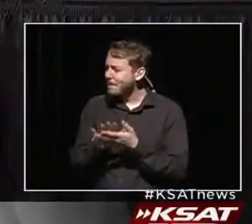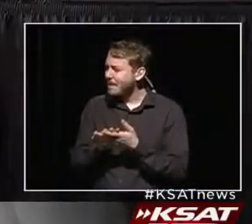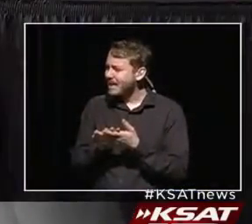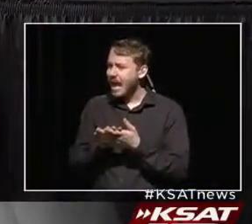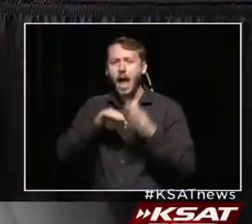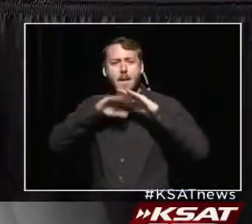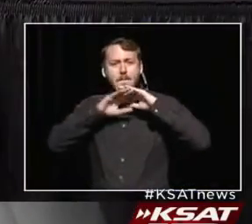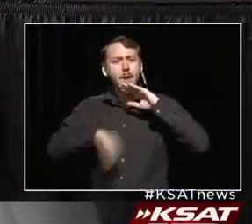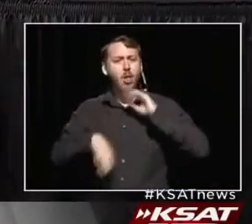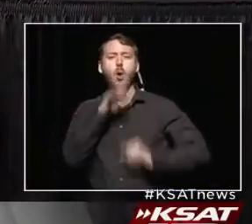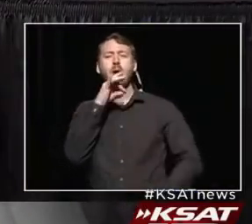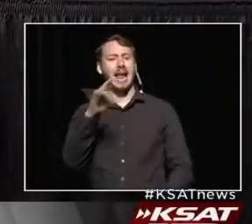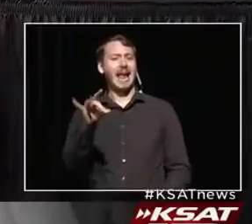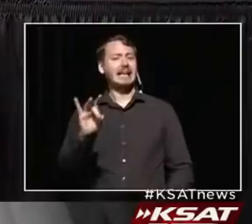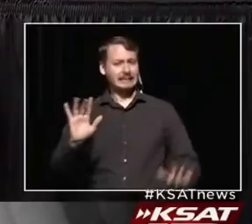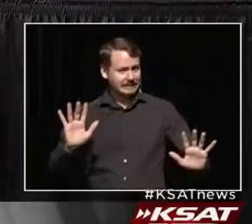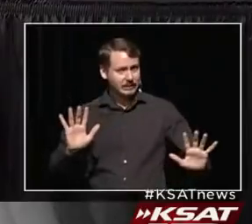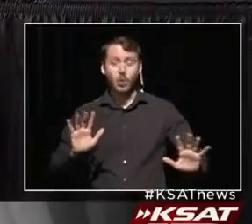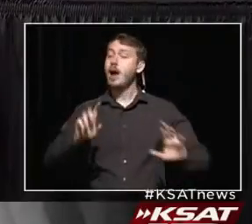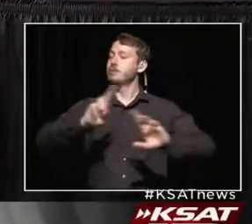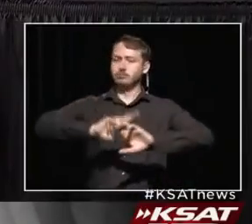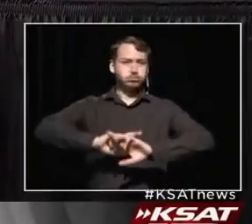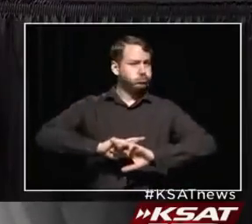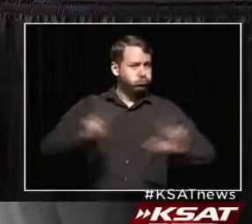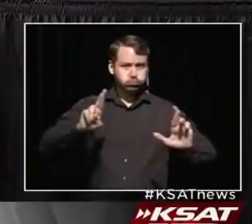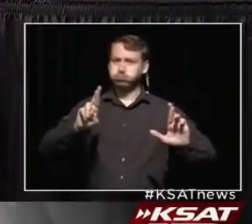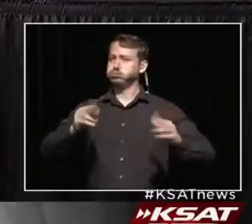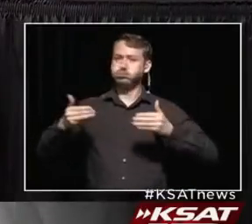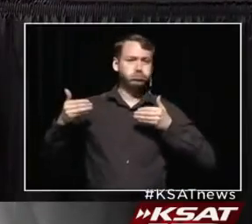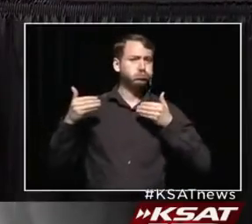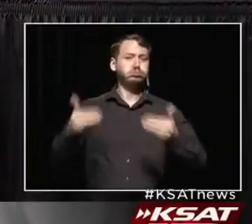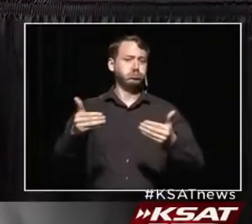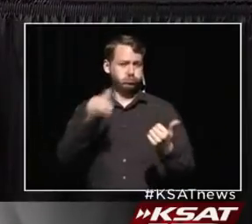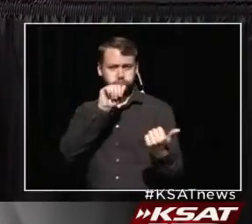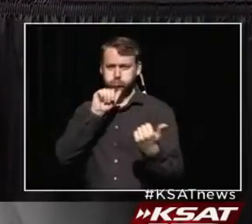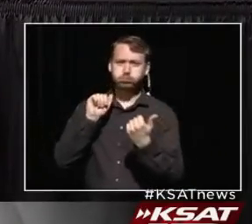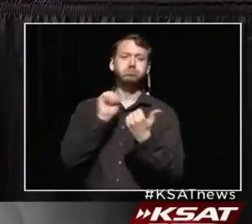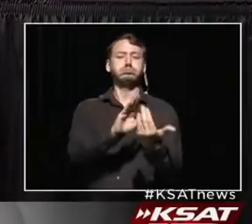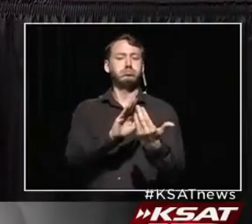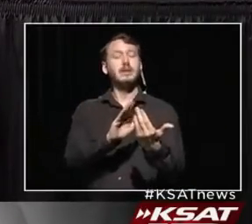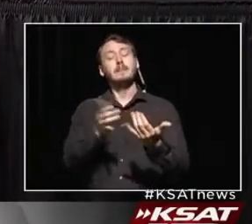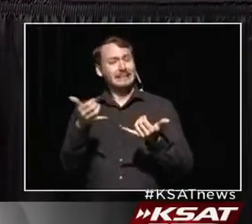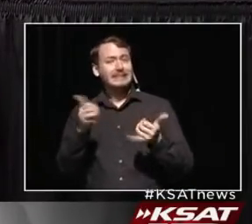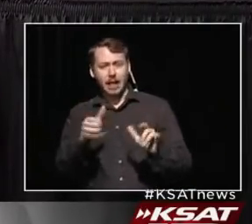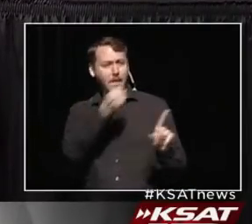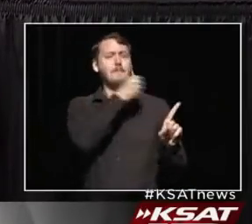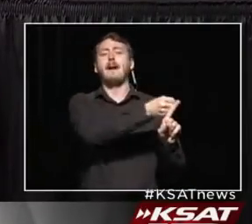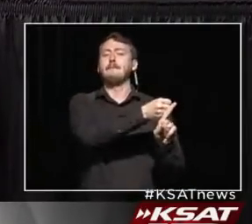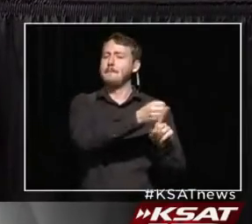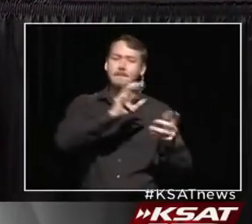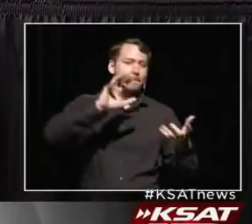below 18. So we're going to have to be ready for that. Tragedy still continues to hit